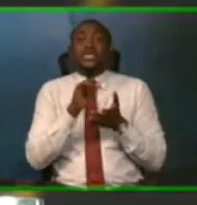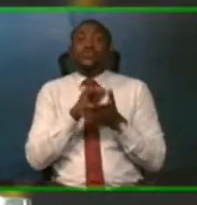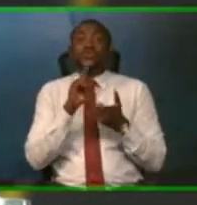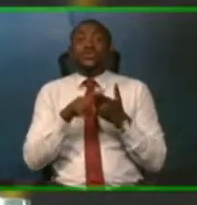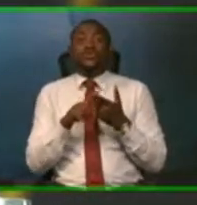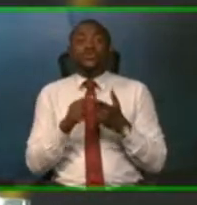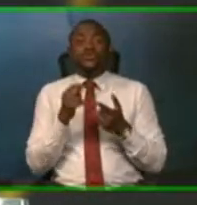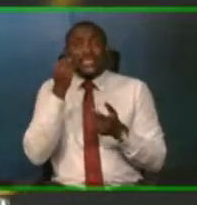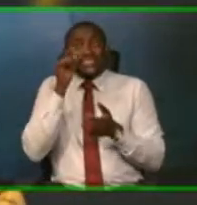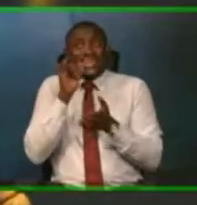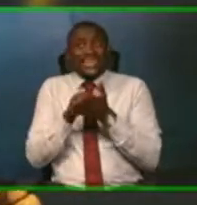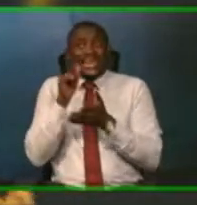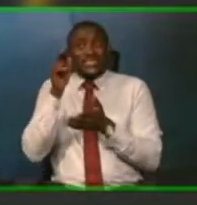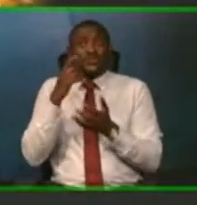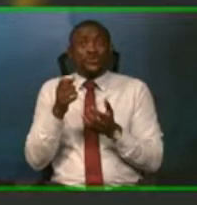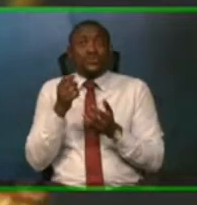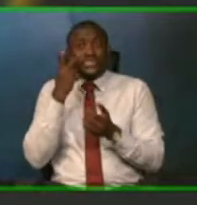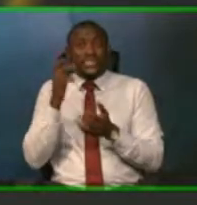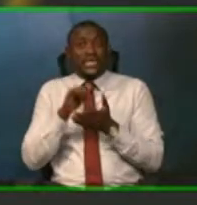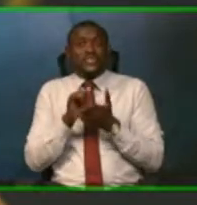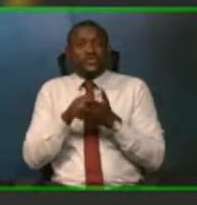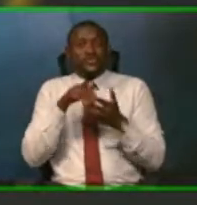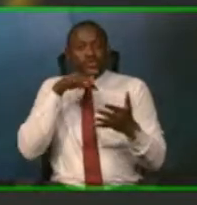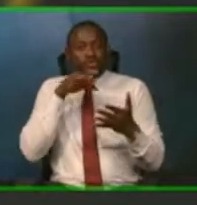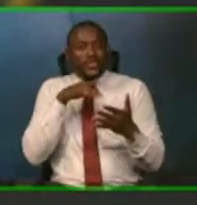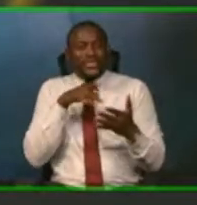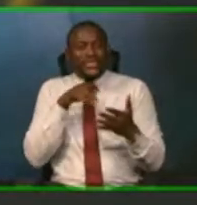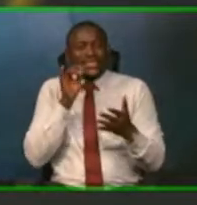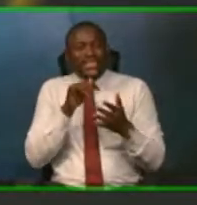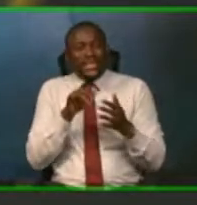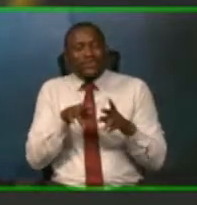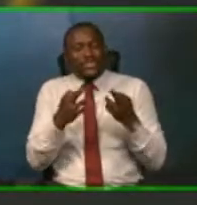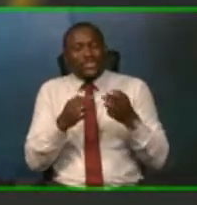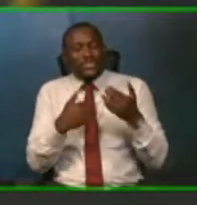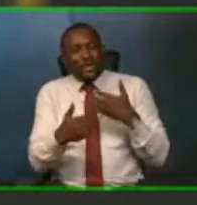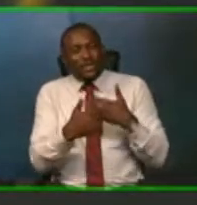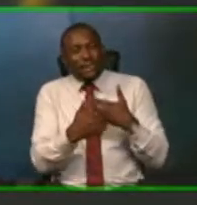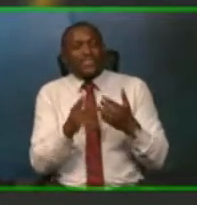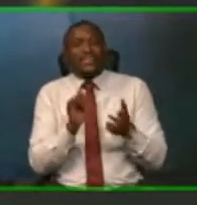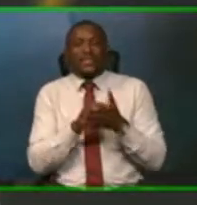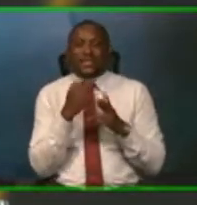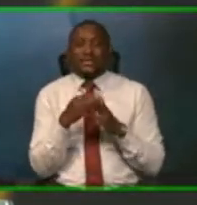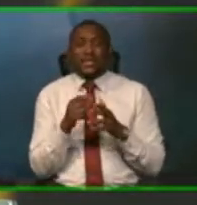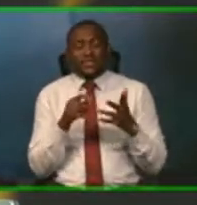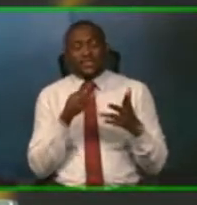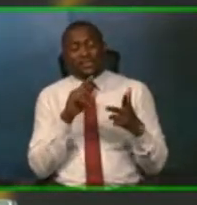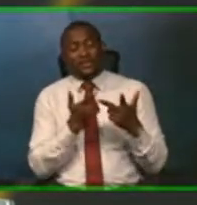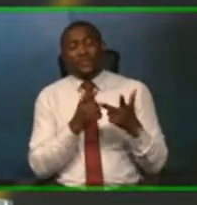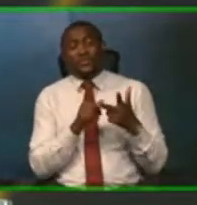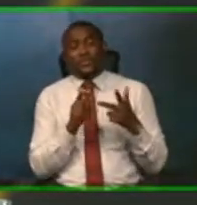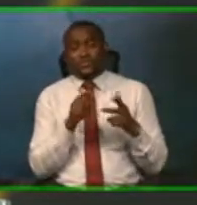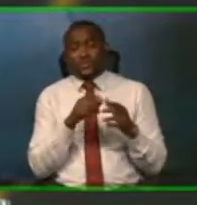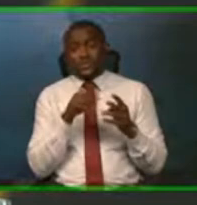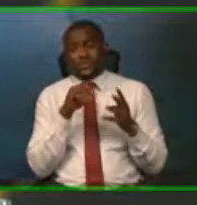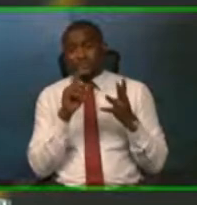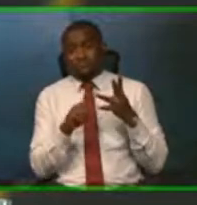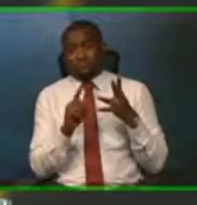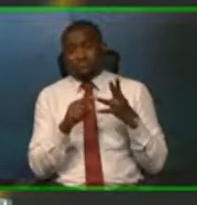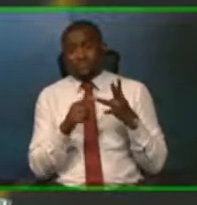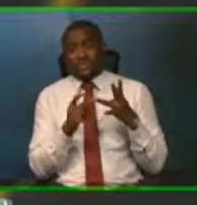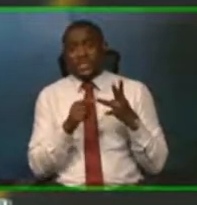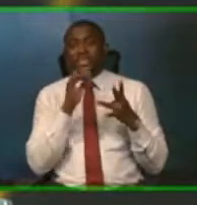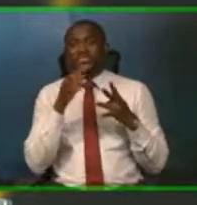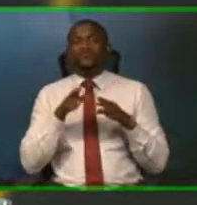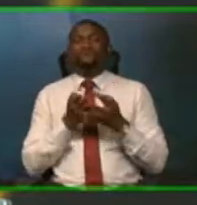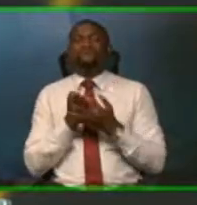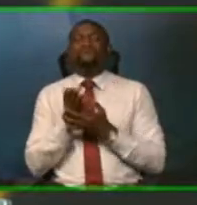that dimension, you study the revelation behind that name. The third way we know God is through the revelation of Jesus.